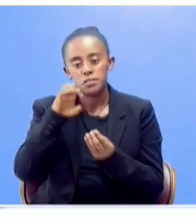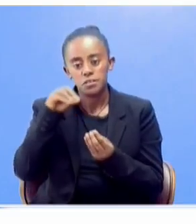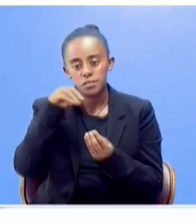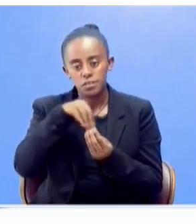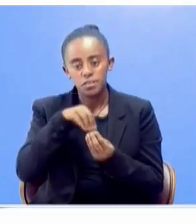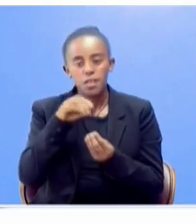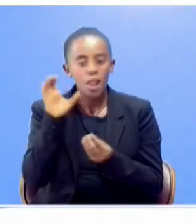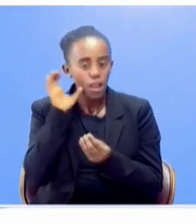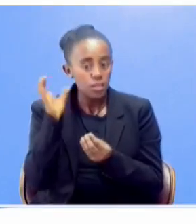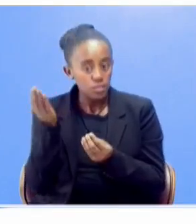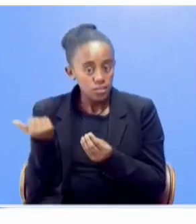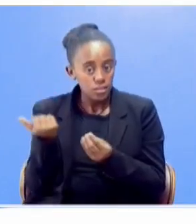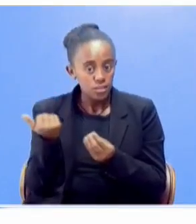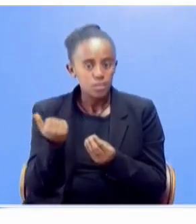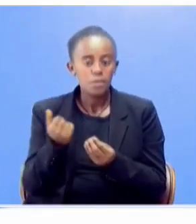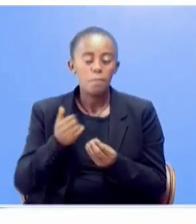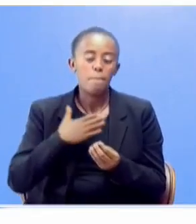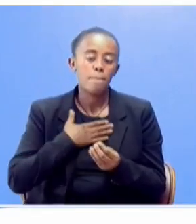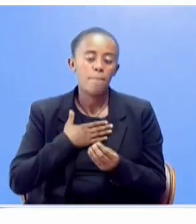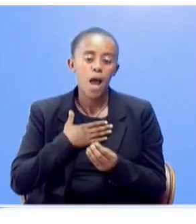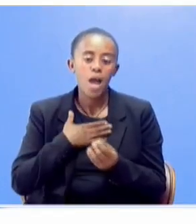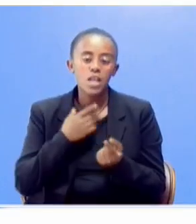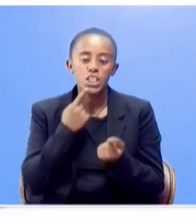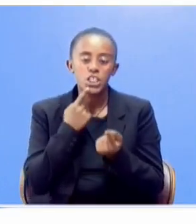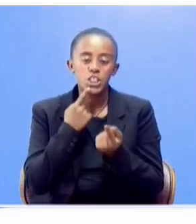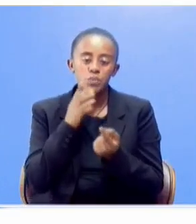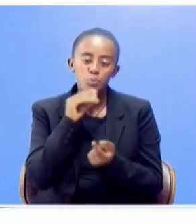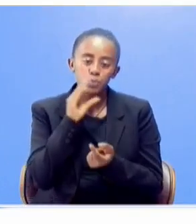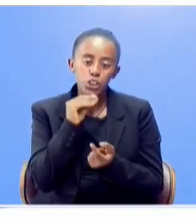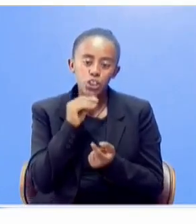my speech.